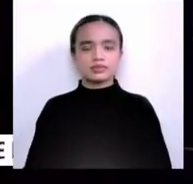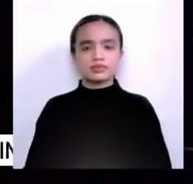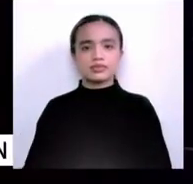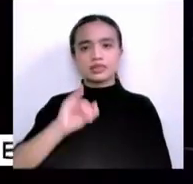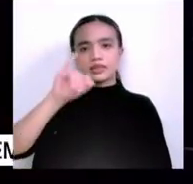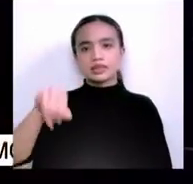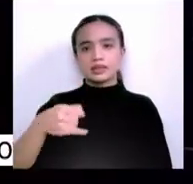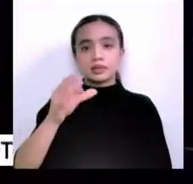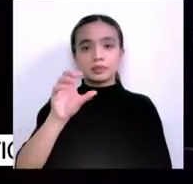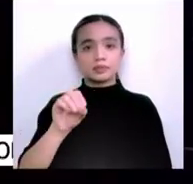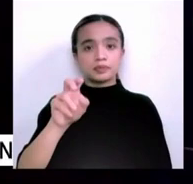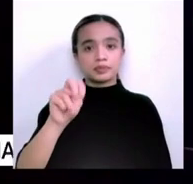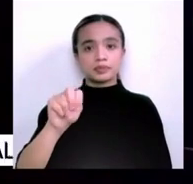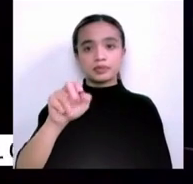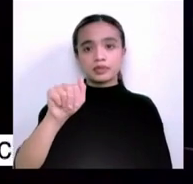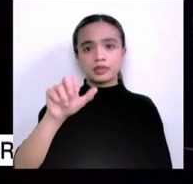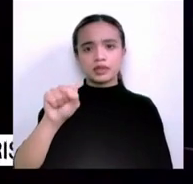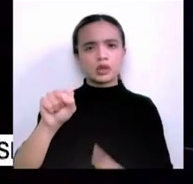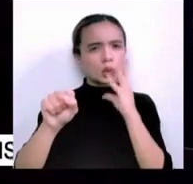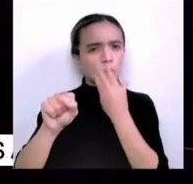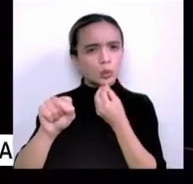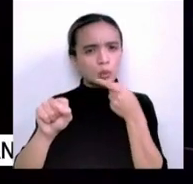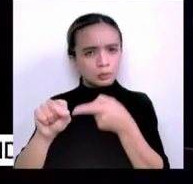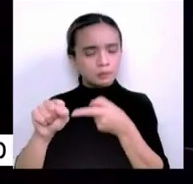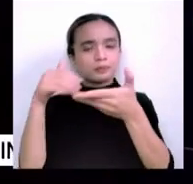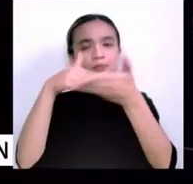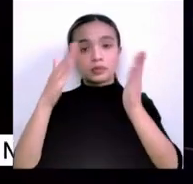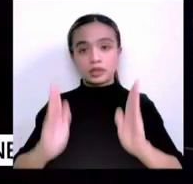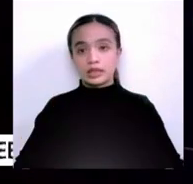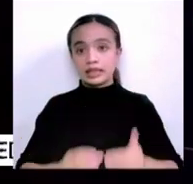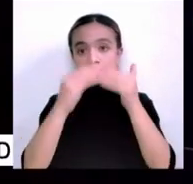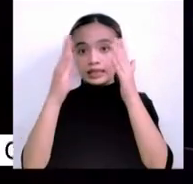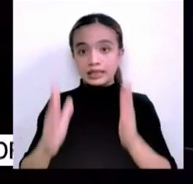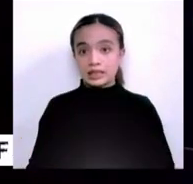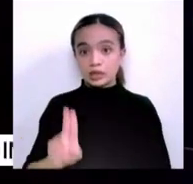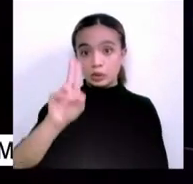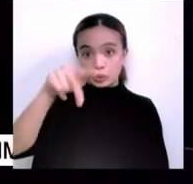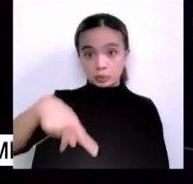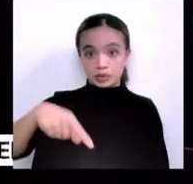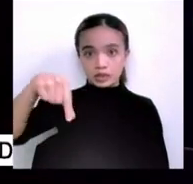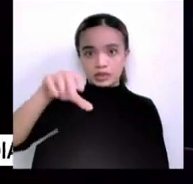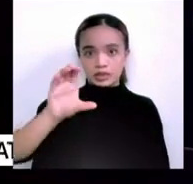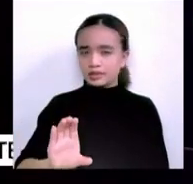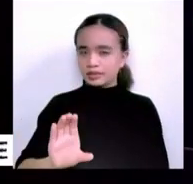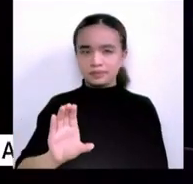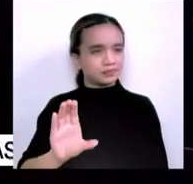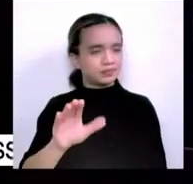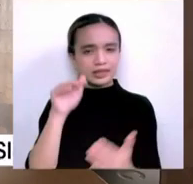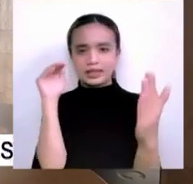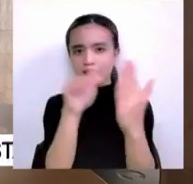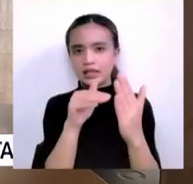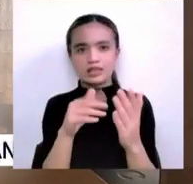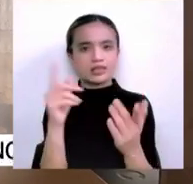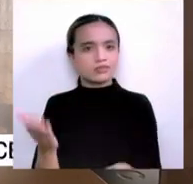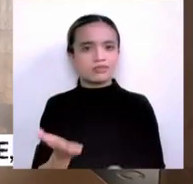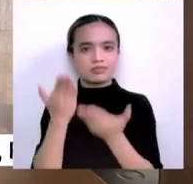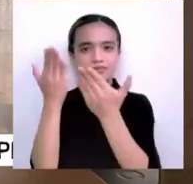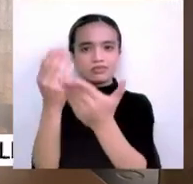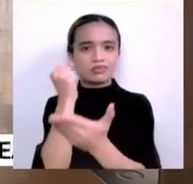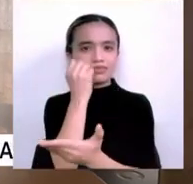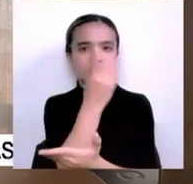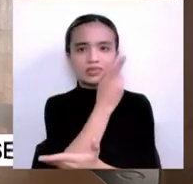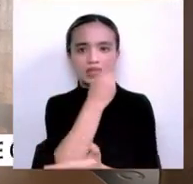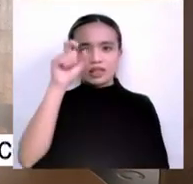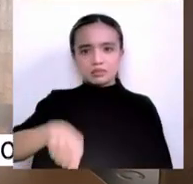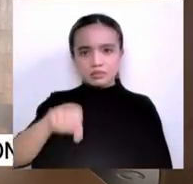Jonas Abadilla, a student leader at the University of the Philippines, Diliman, slams Sara Duterte's proposal to